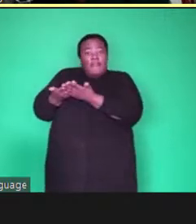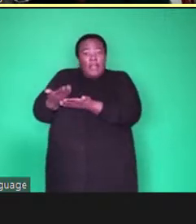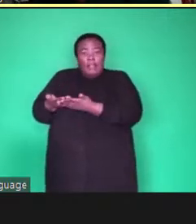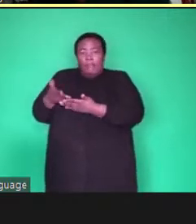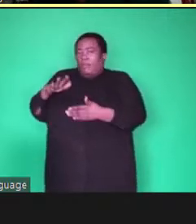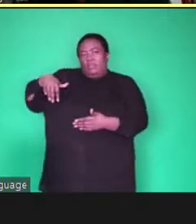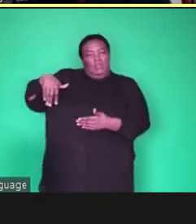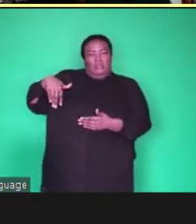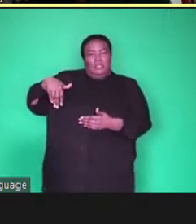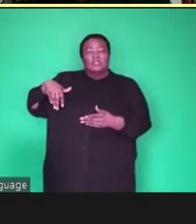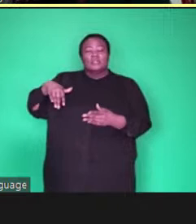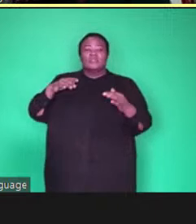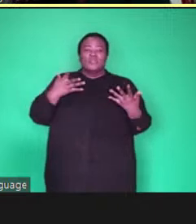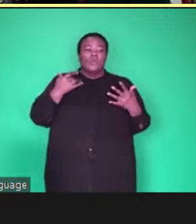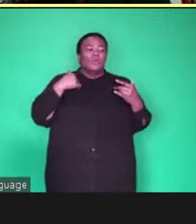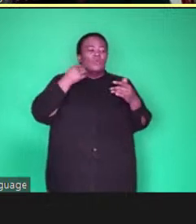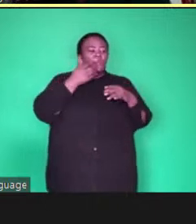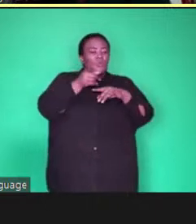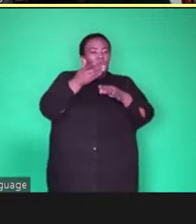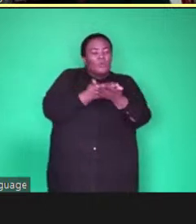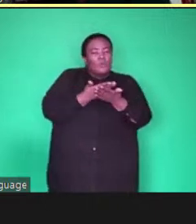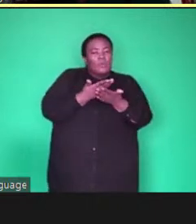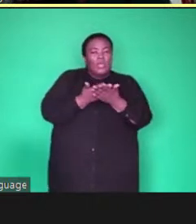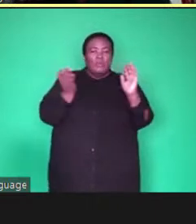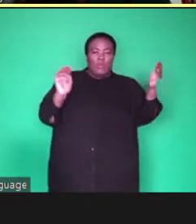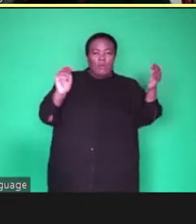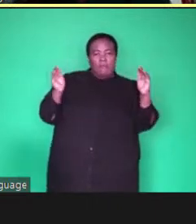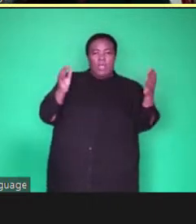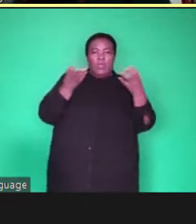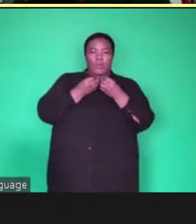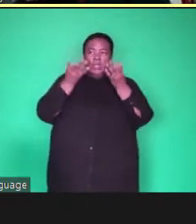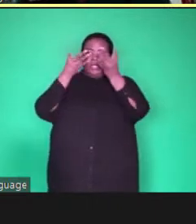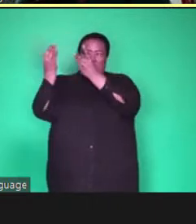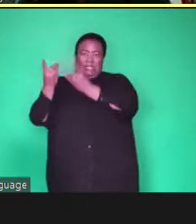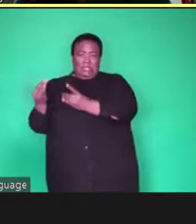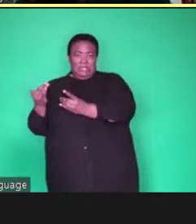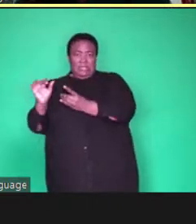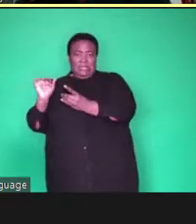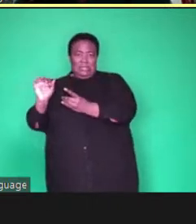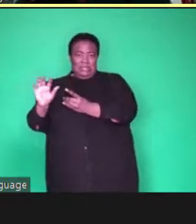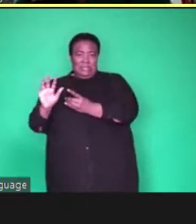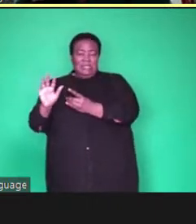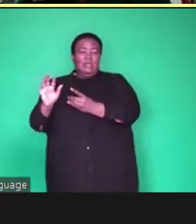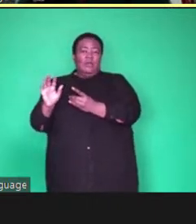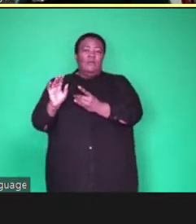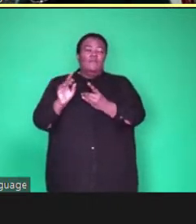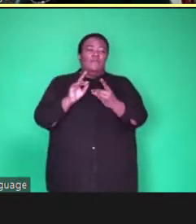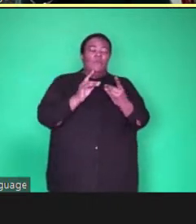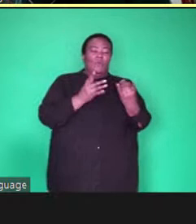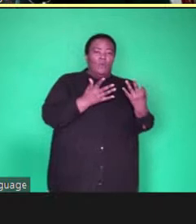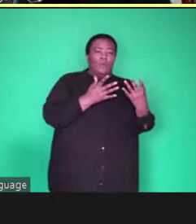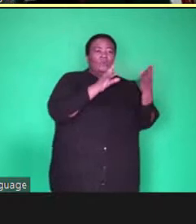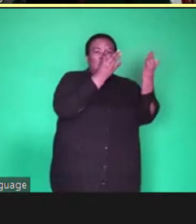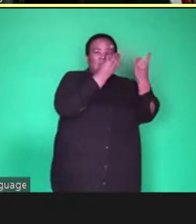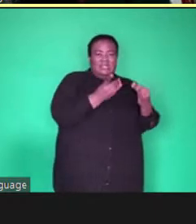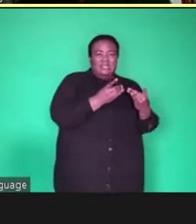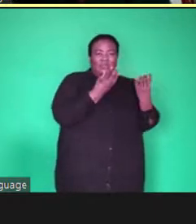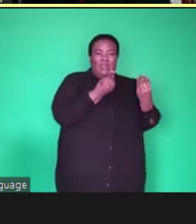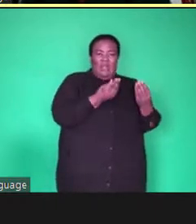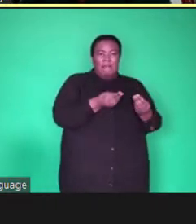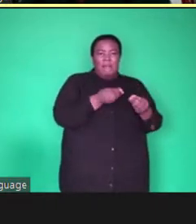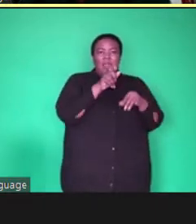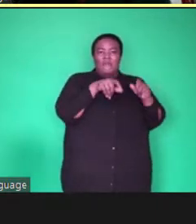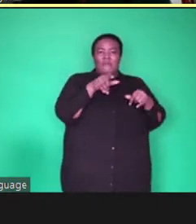see a comparison with the official statistics of the number of Venezuelan refugees and migrants